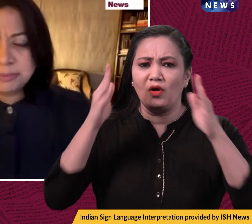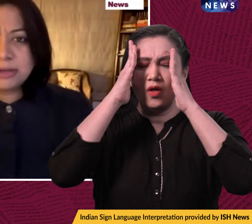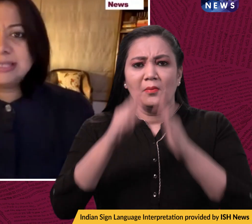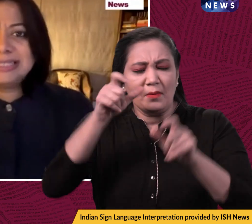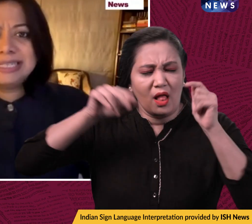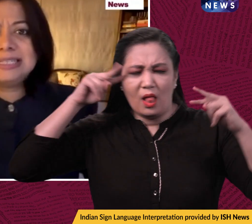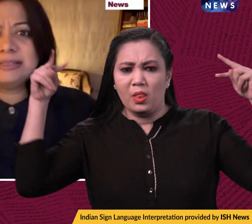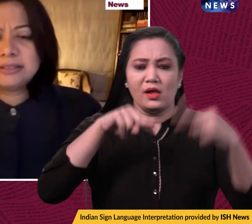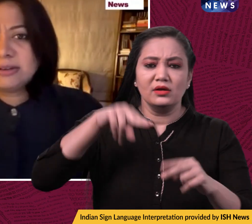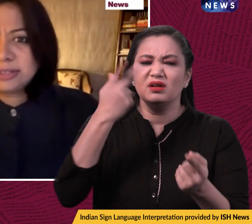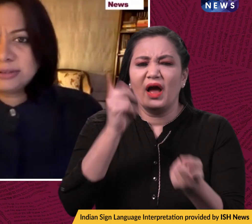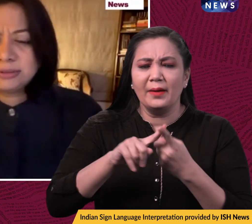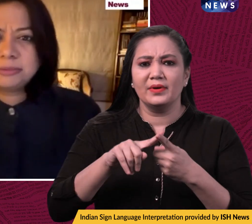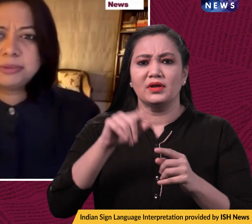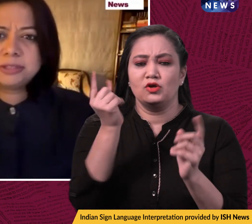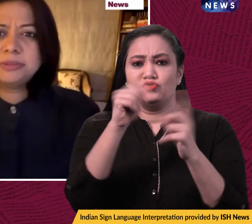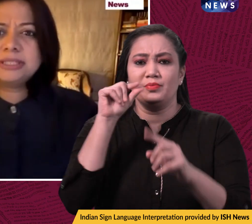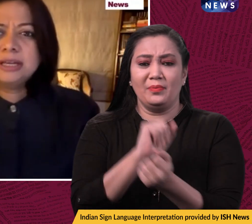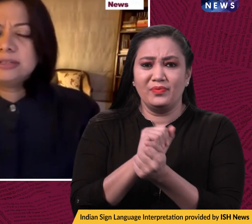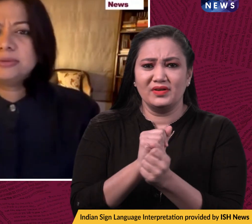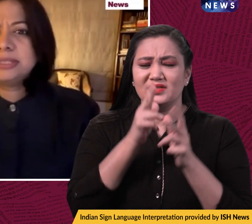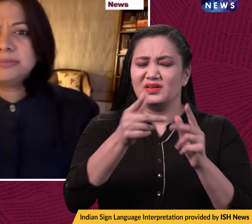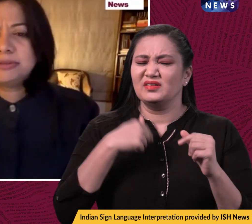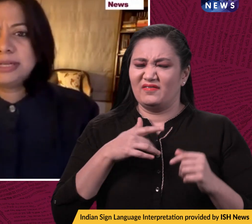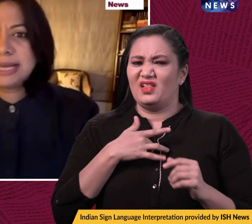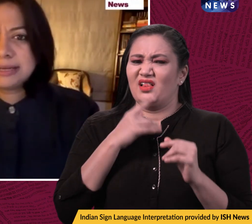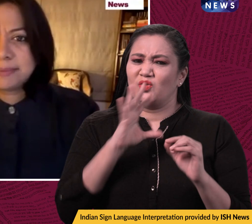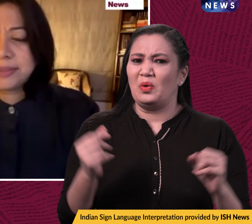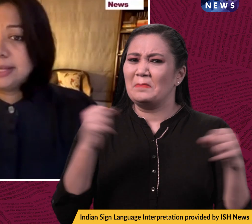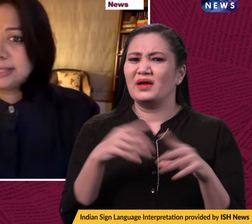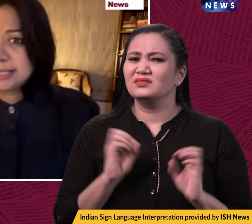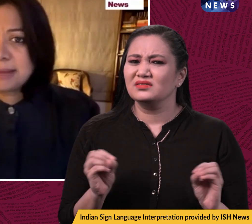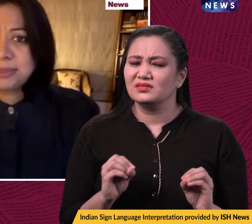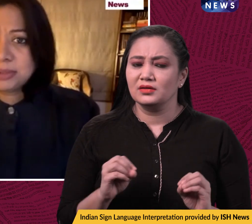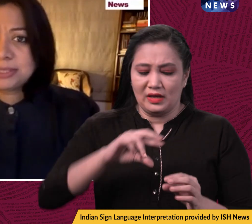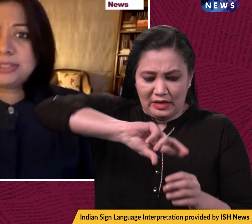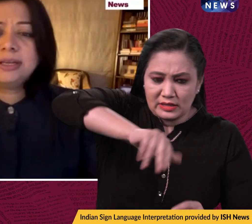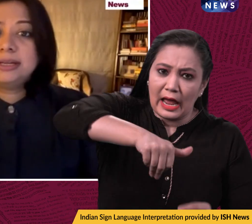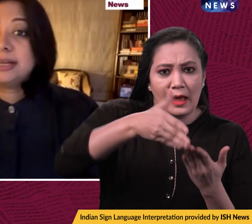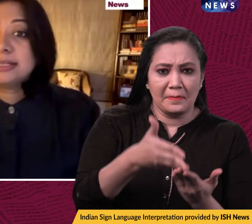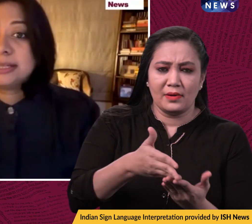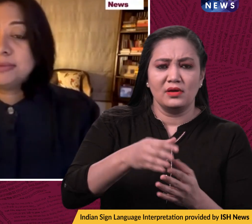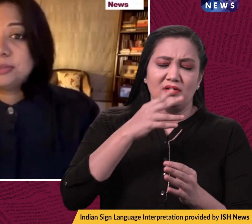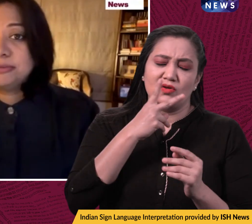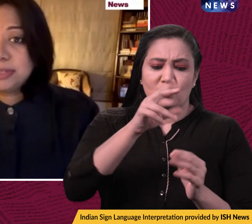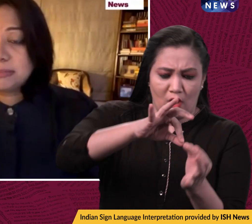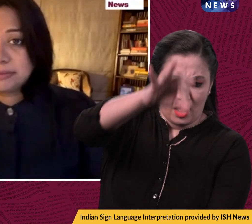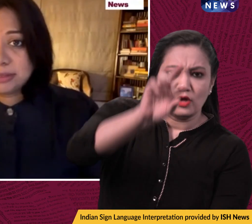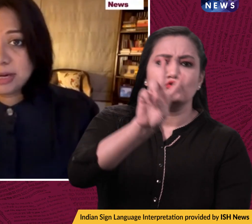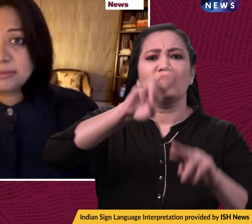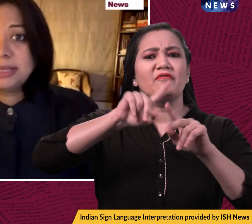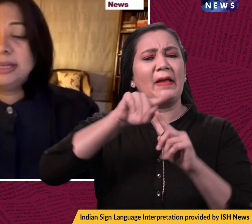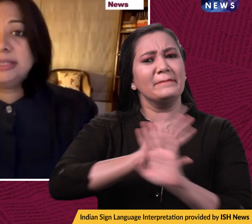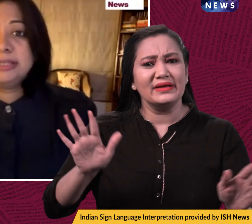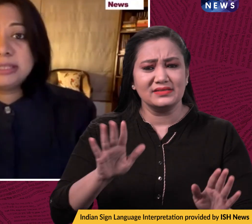to it because the details, according to the Uttar Pradesh police, don't seem to really add up. The tap in question, like I said, was 2 feet above